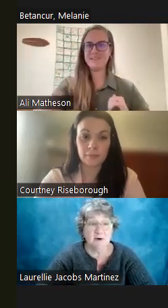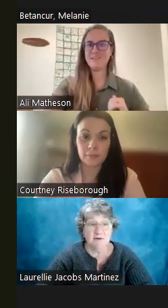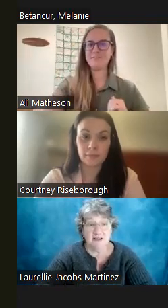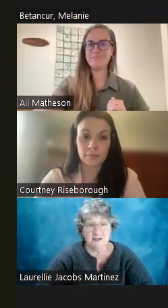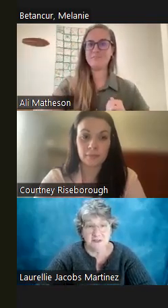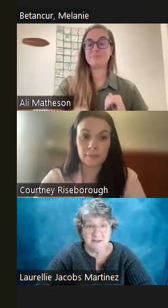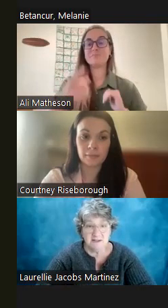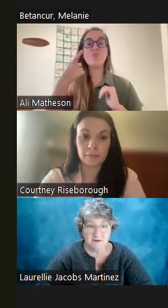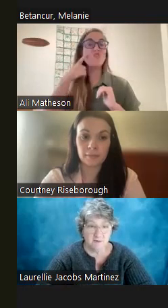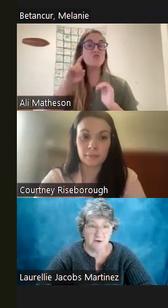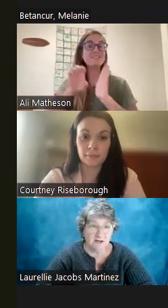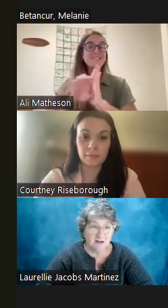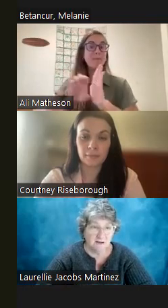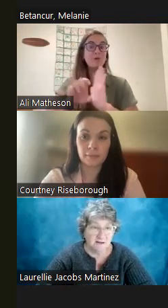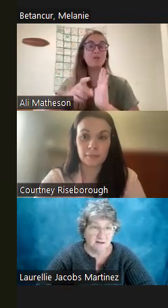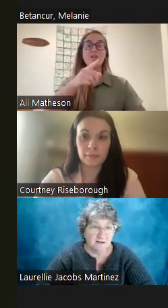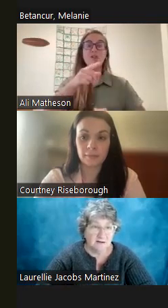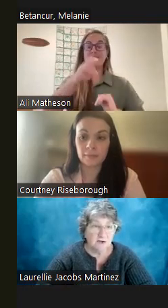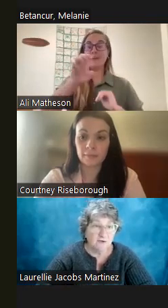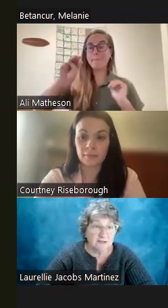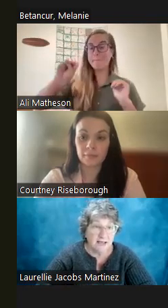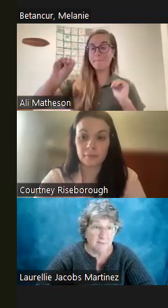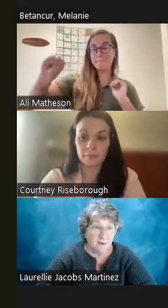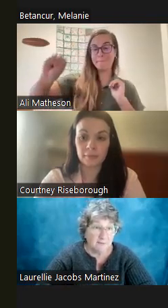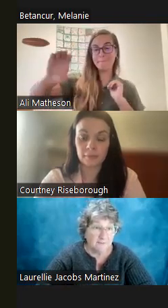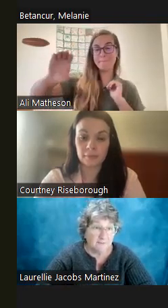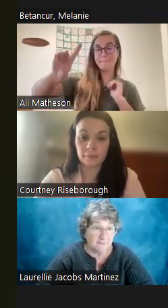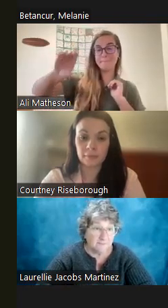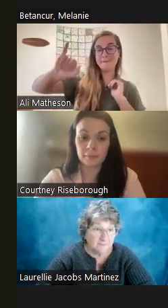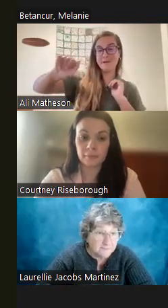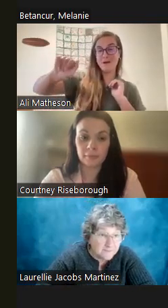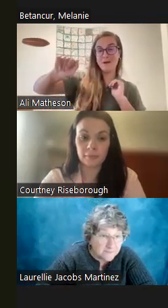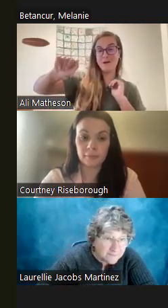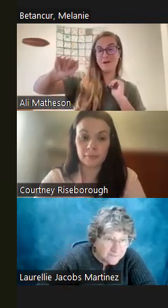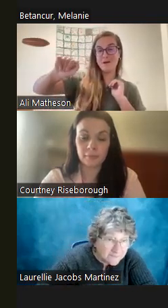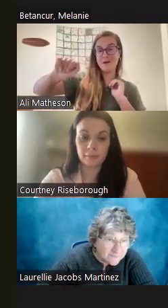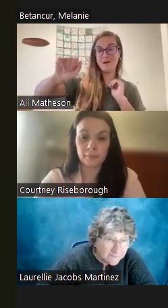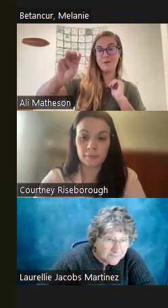intimate partner violence within the deaf community. So for example,